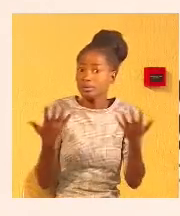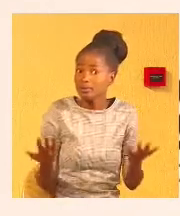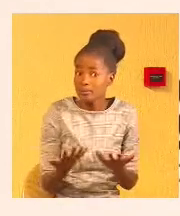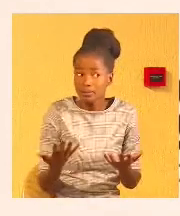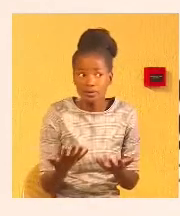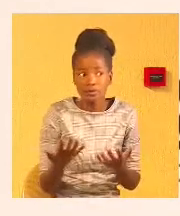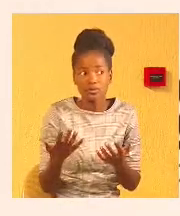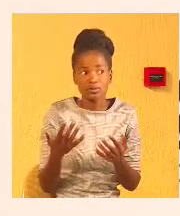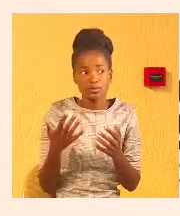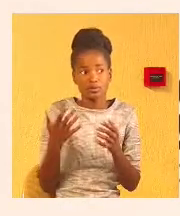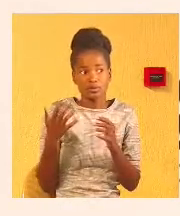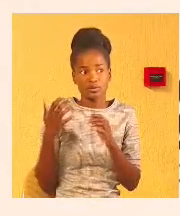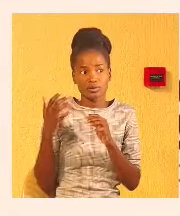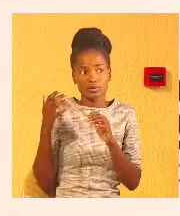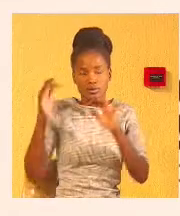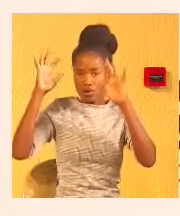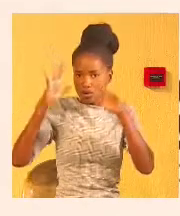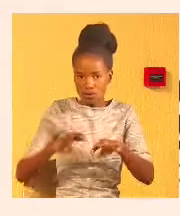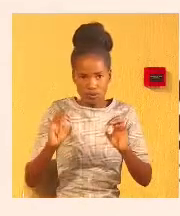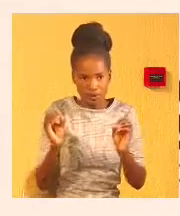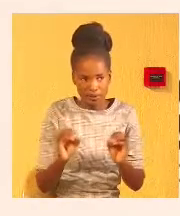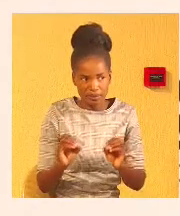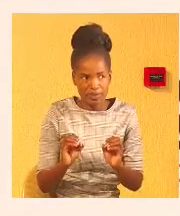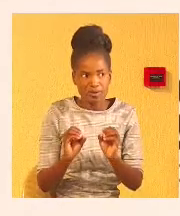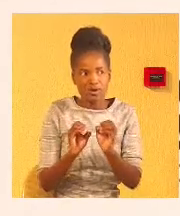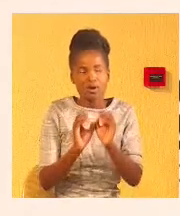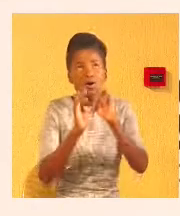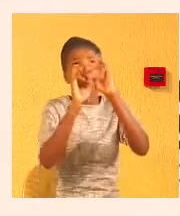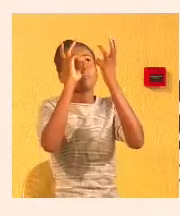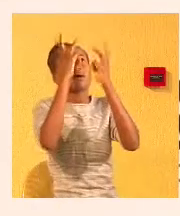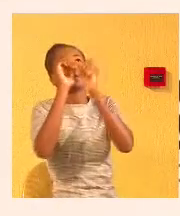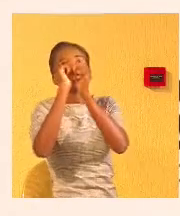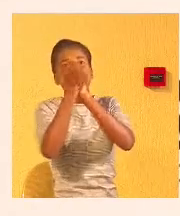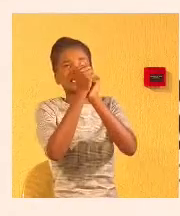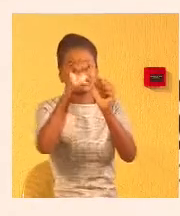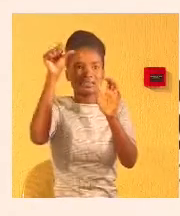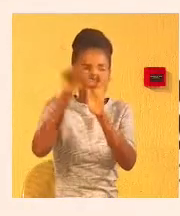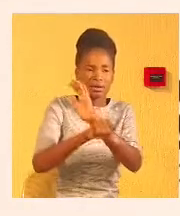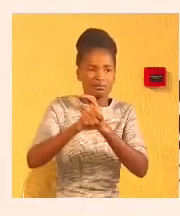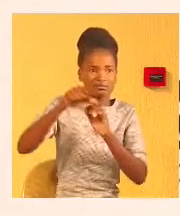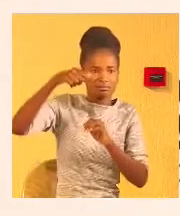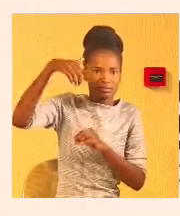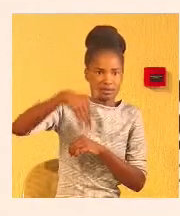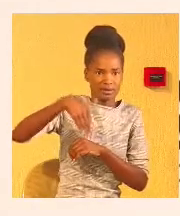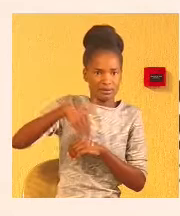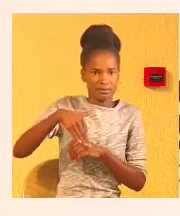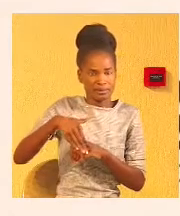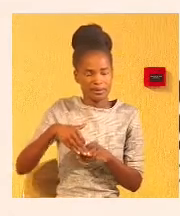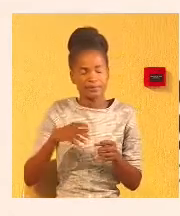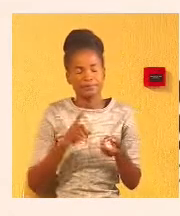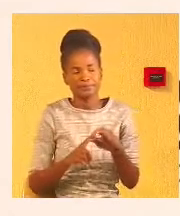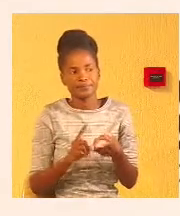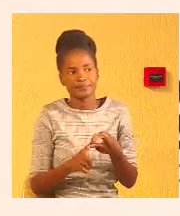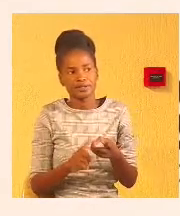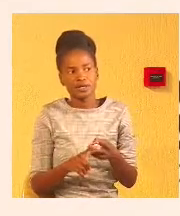the challenges of rainfall. The climate is not very good for agriculture. And then we